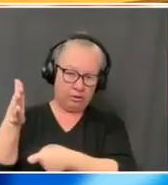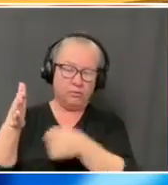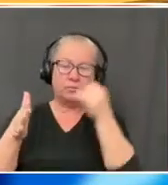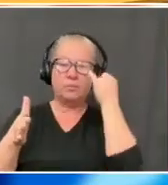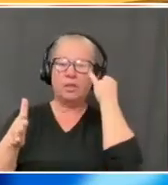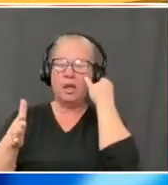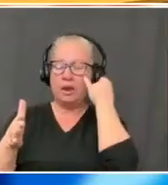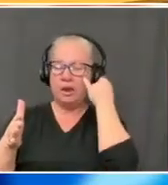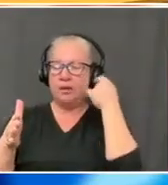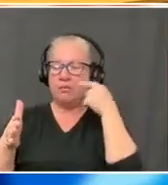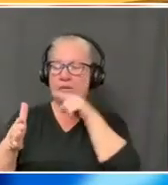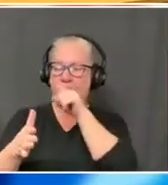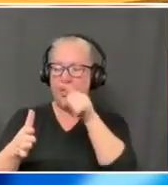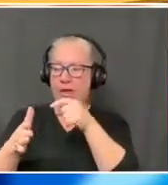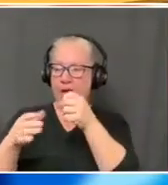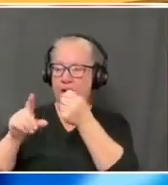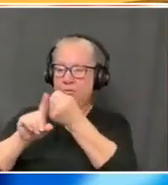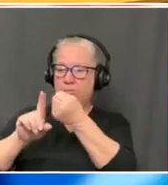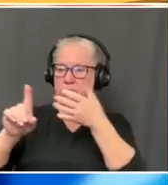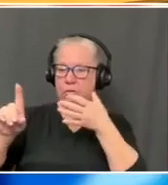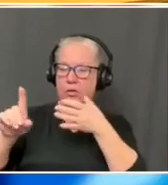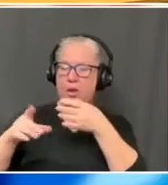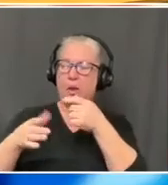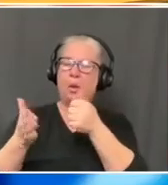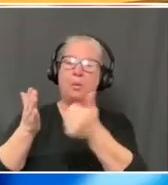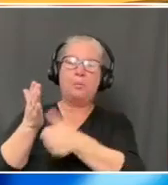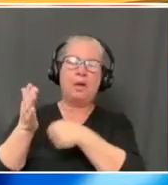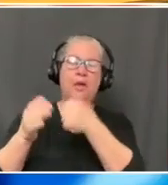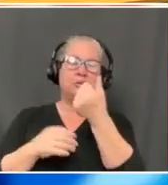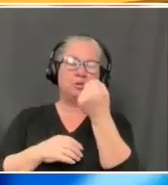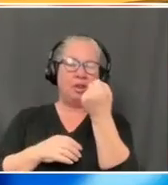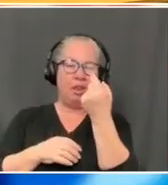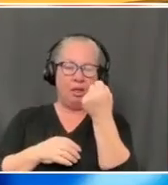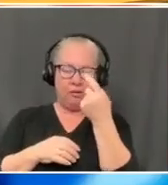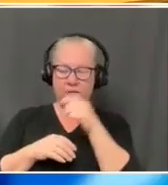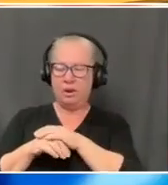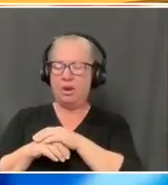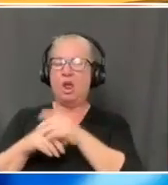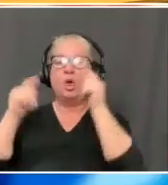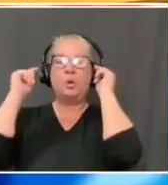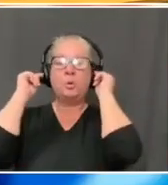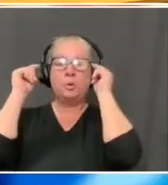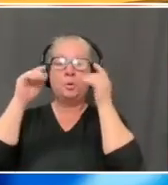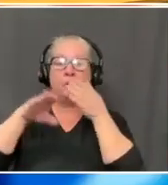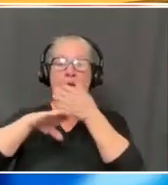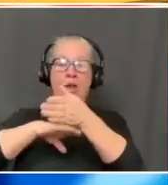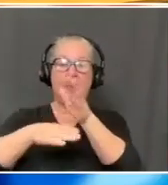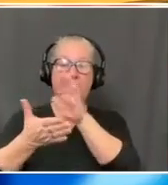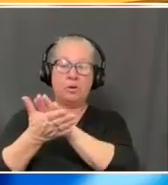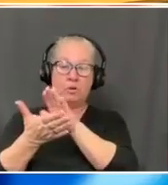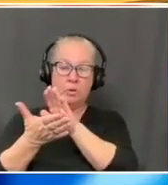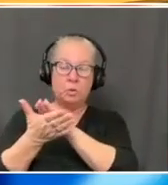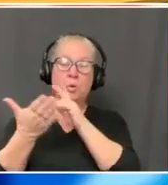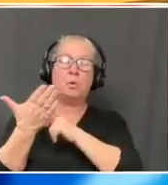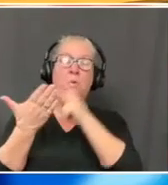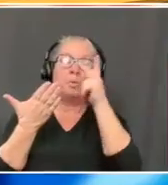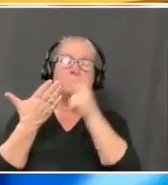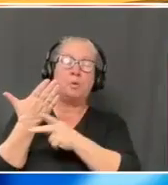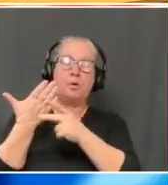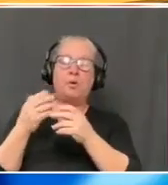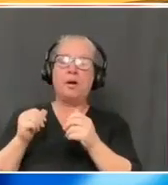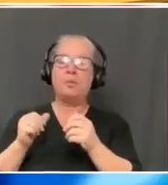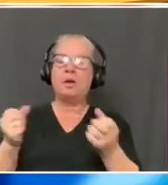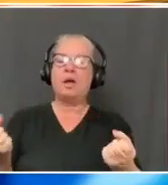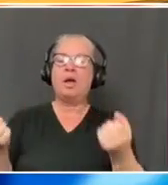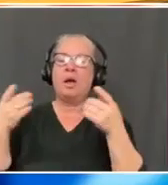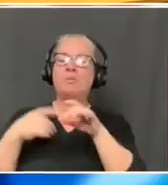down, when on page 11 you says tutoring and after-school programs, how much of that is high-dose tutoring, how much of that